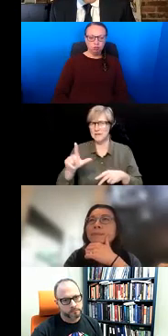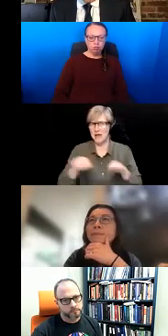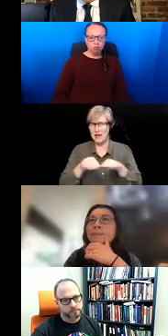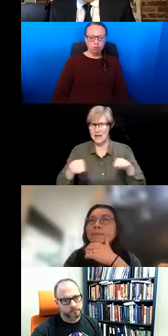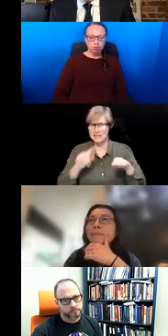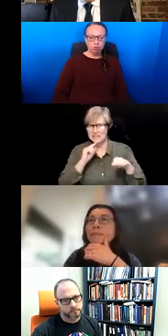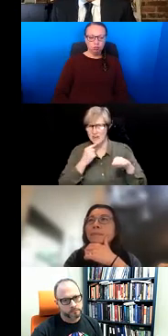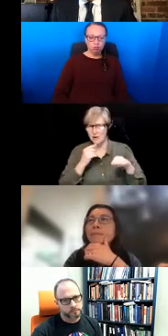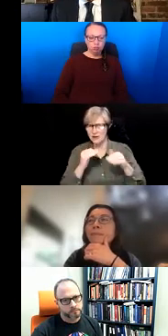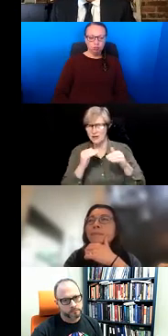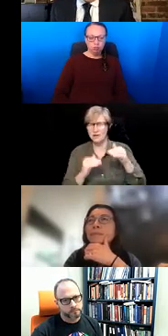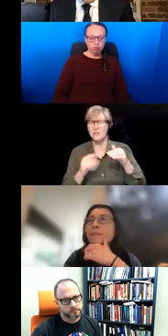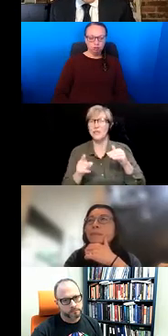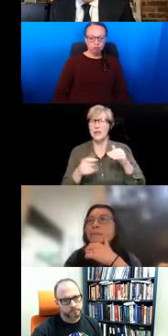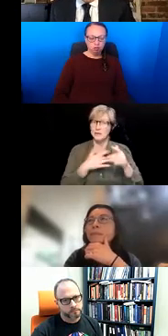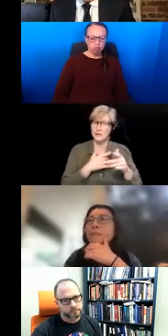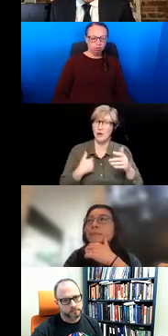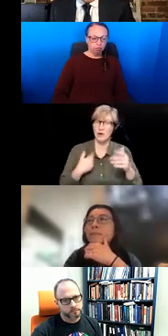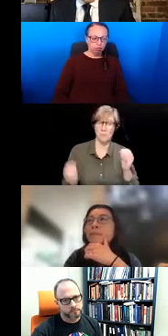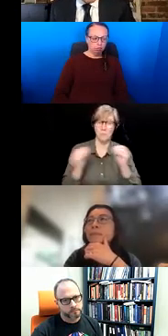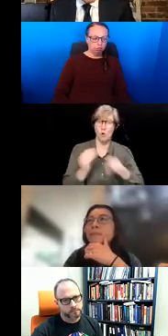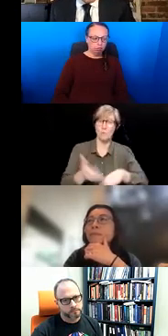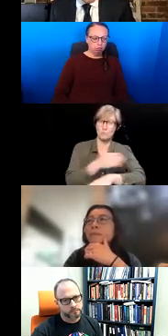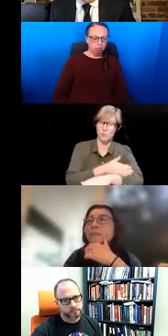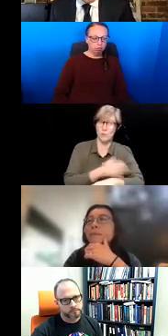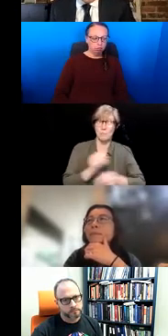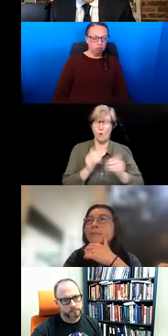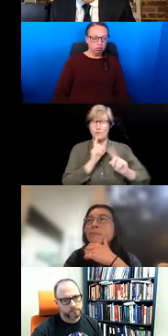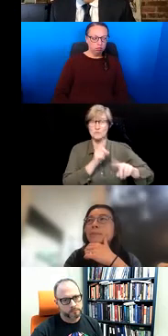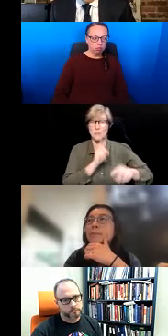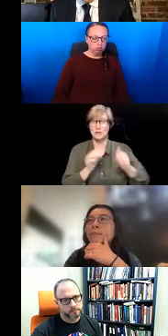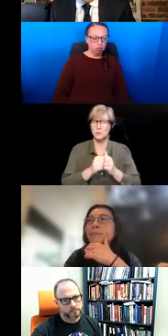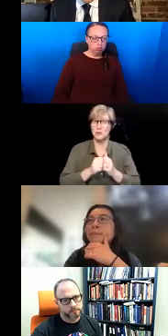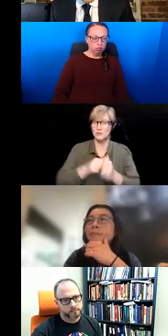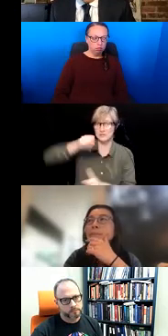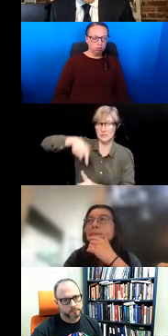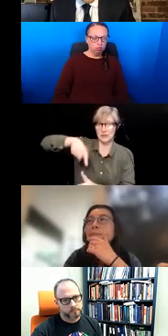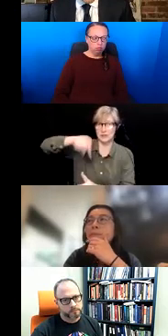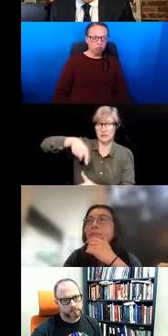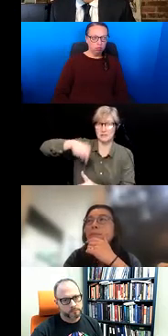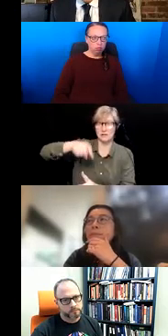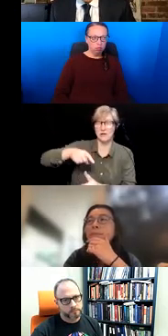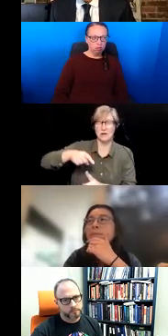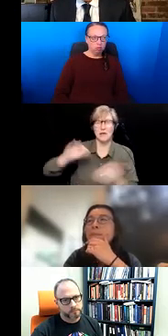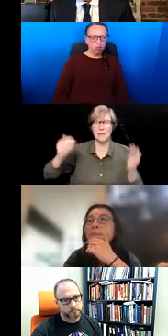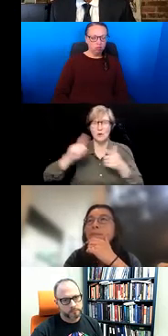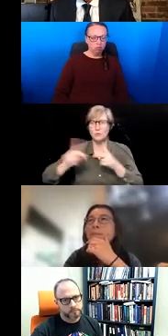have more improvement or be more responsive to stimulation than individuals who started at a relatively high baseline.